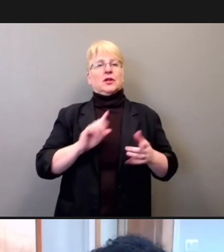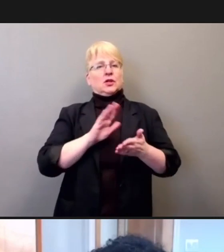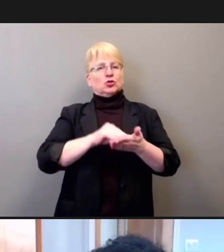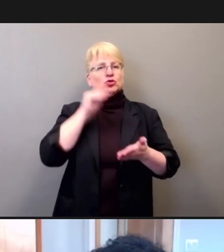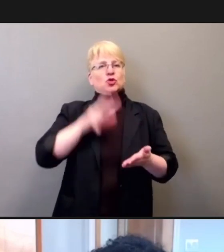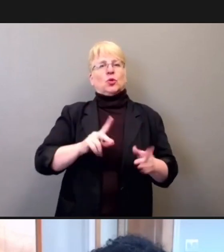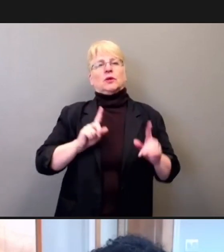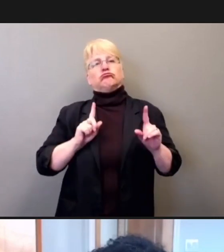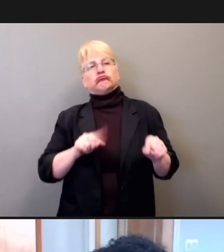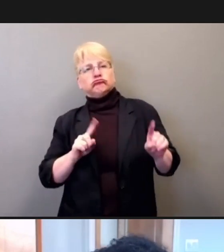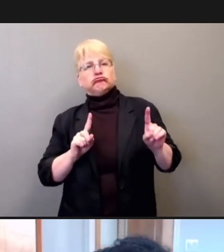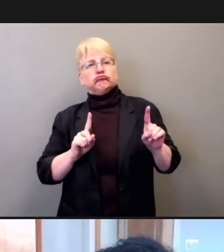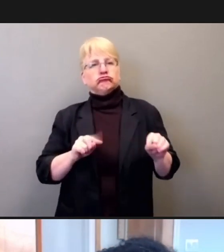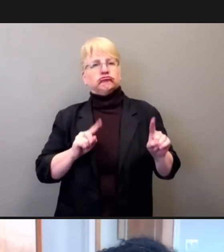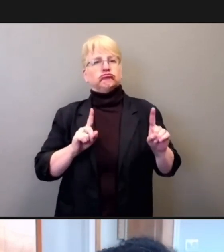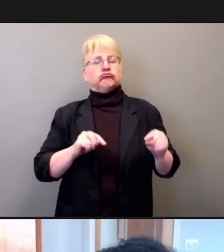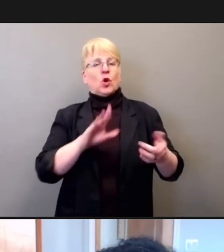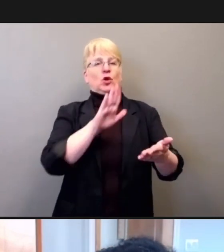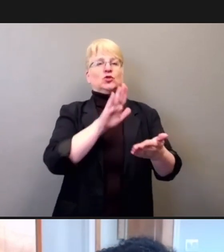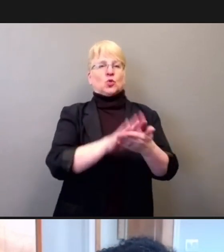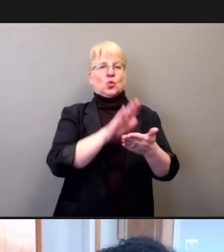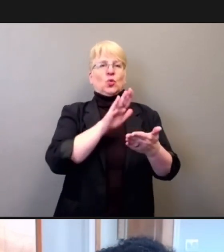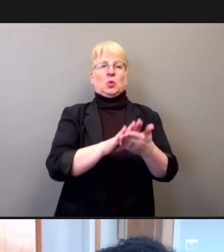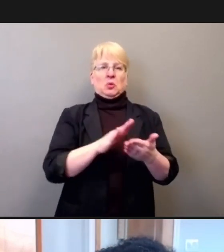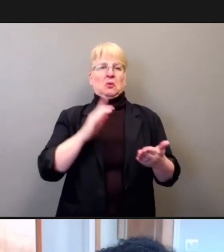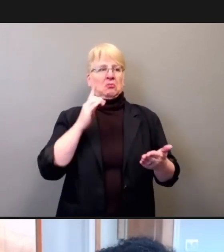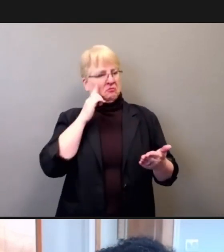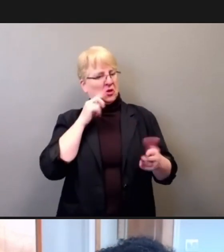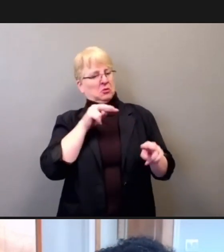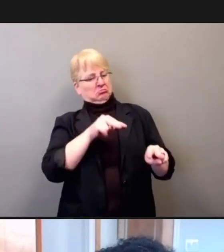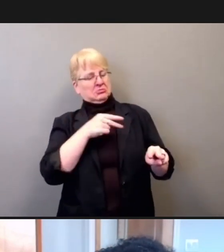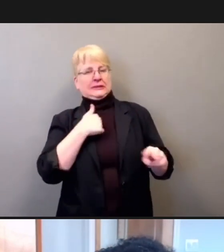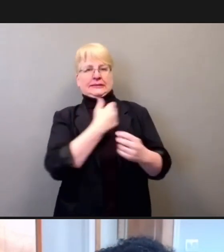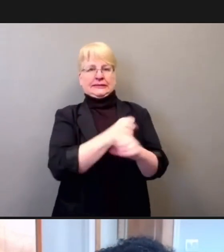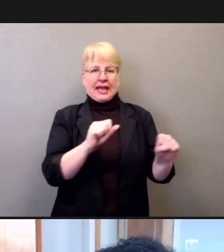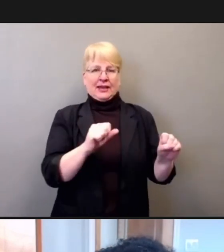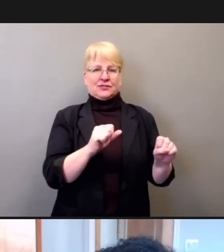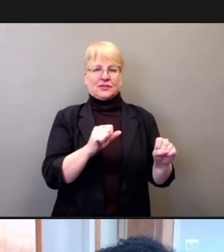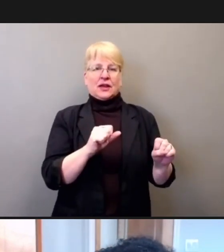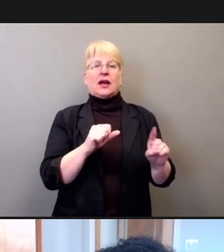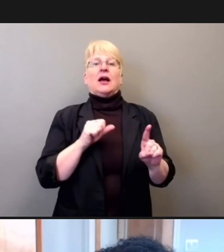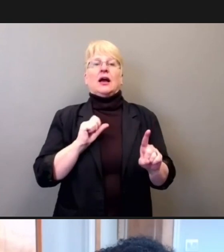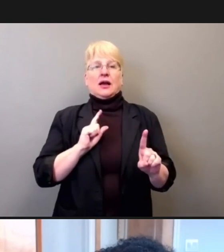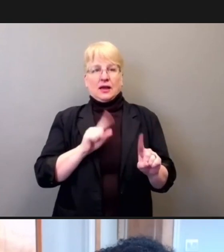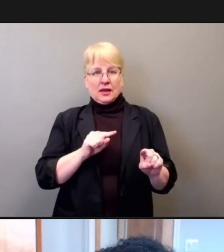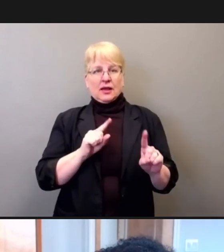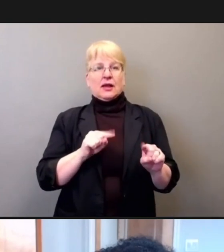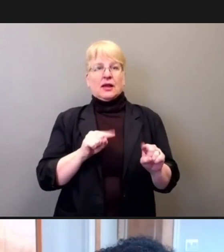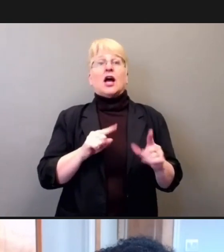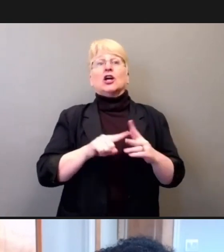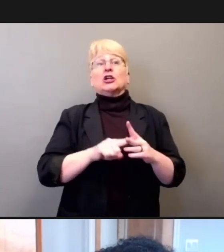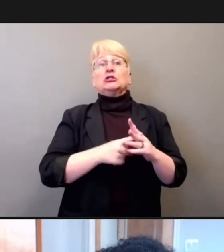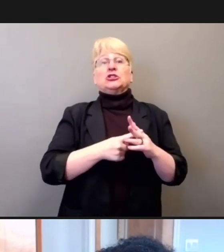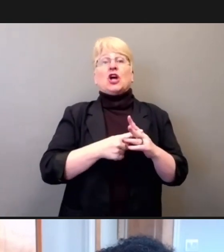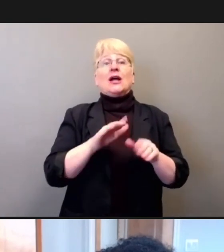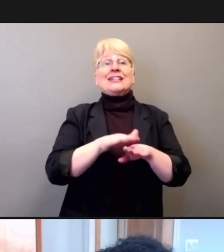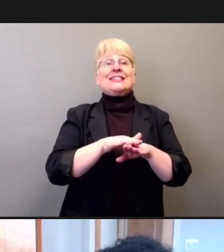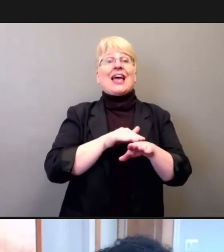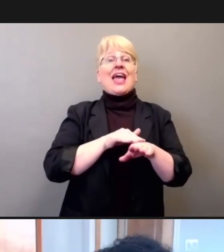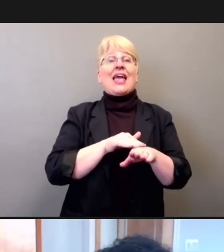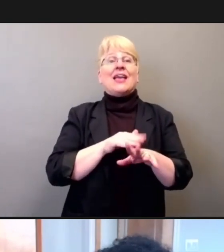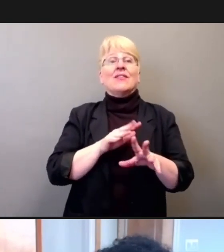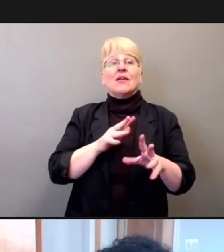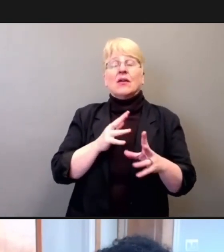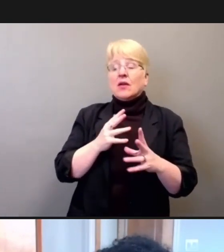be, to deny them for a long period of time the ability to safely return to some of those sports activities also doesn't